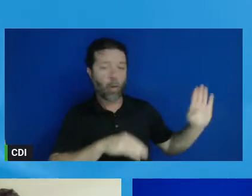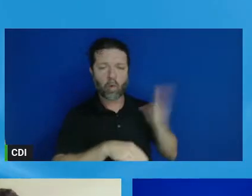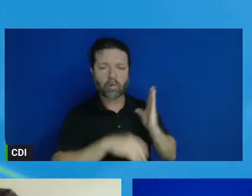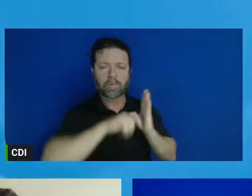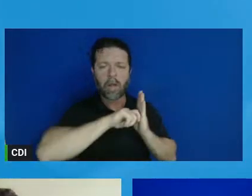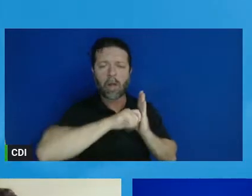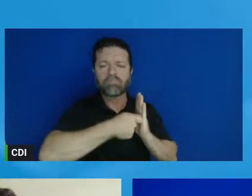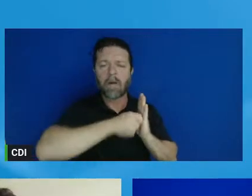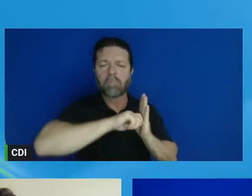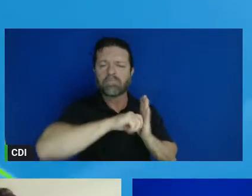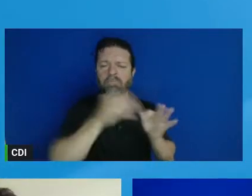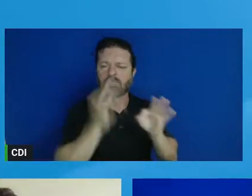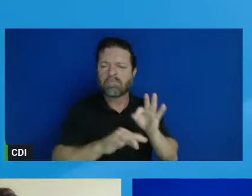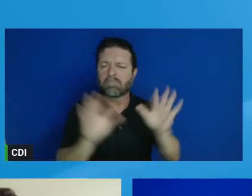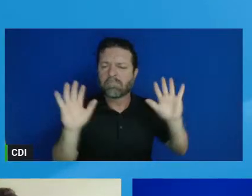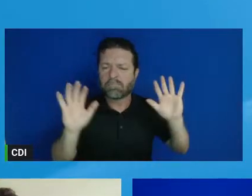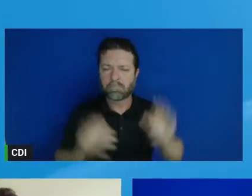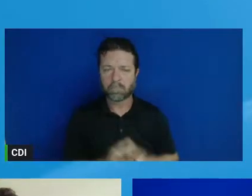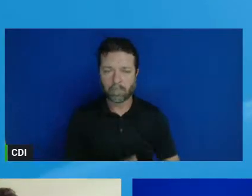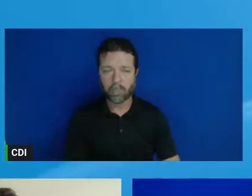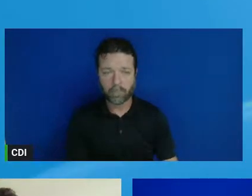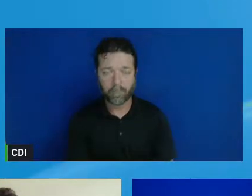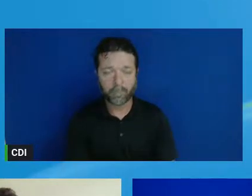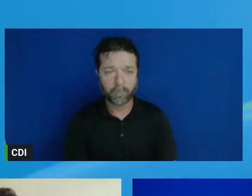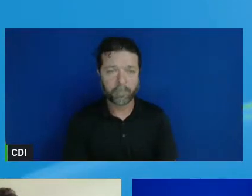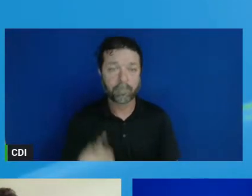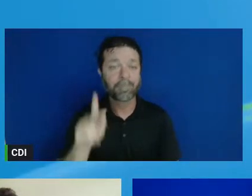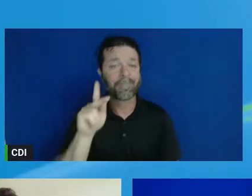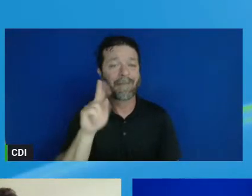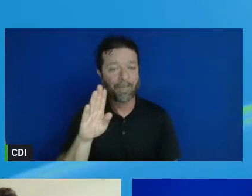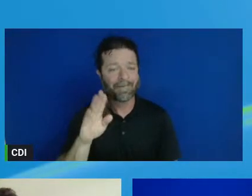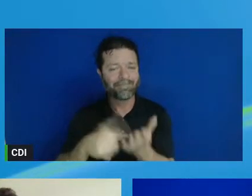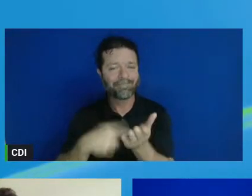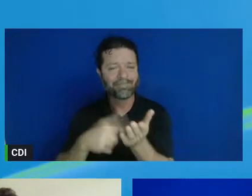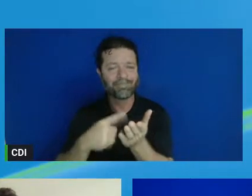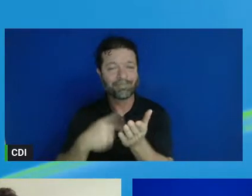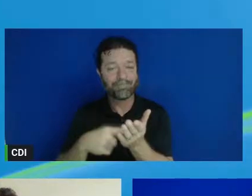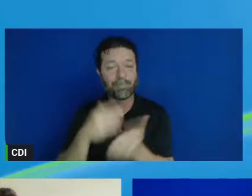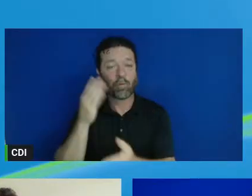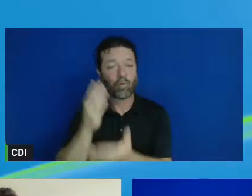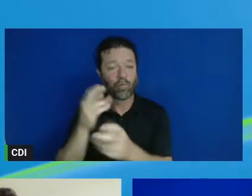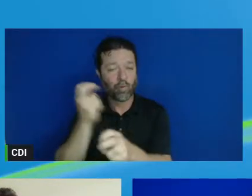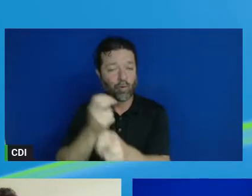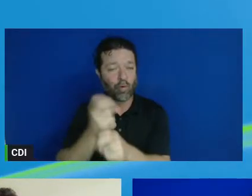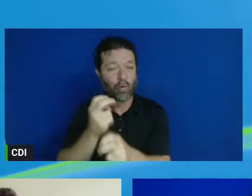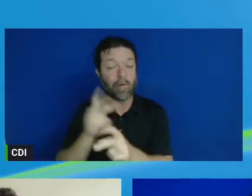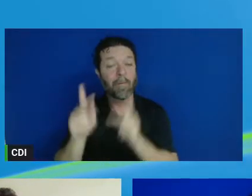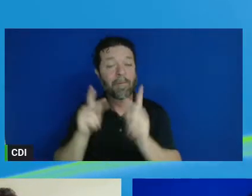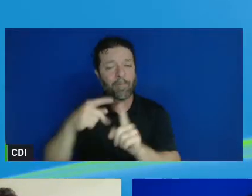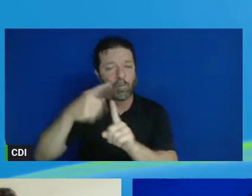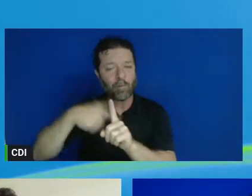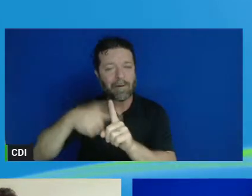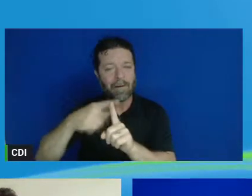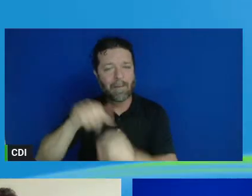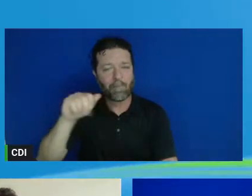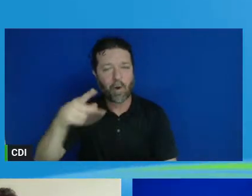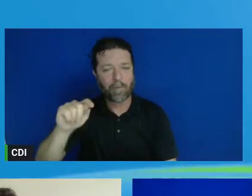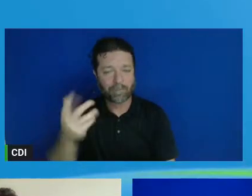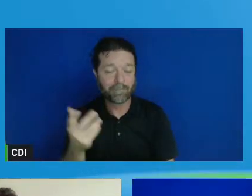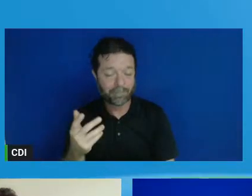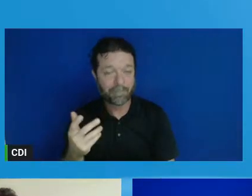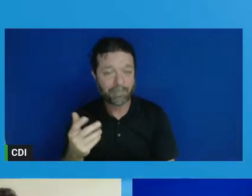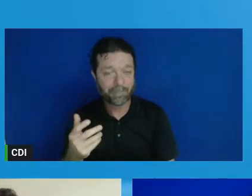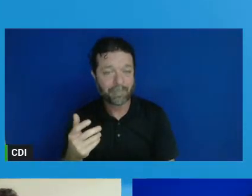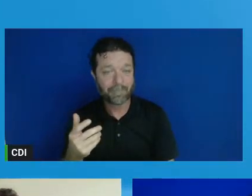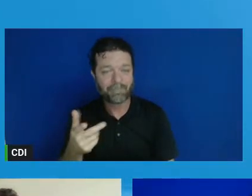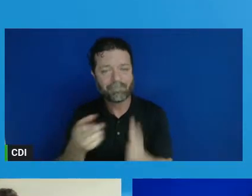are renting an apartment. And so again, that's where we say just, be honest with yourself. And if this is something you think like,